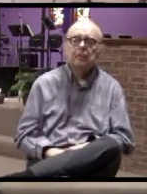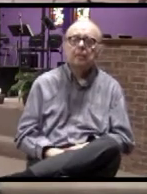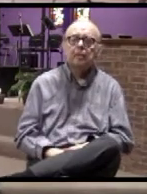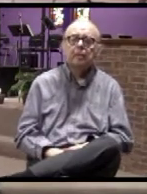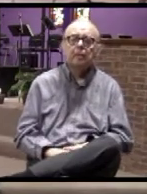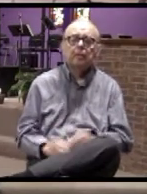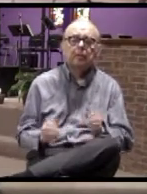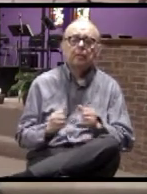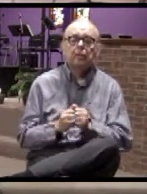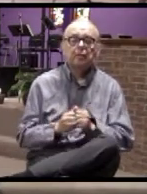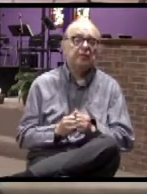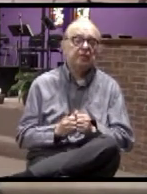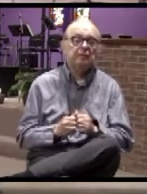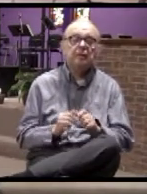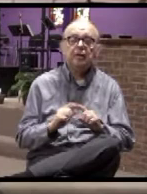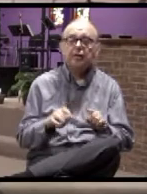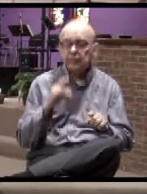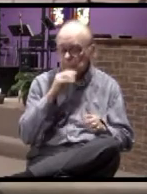With their quirks,